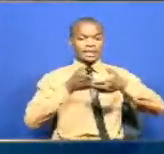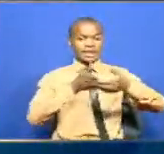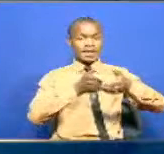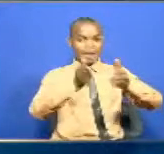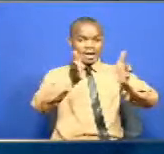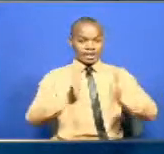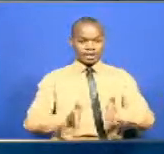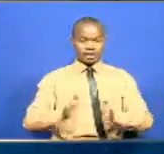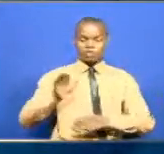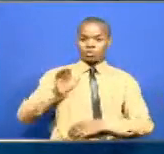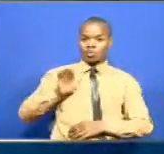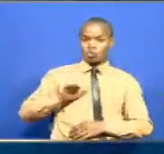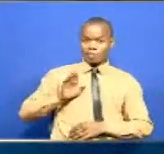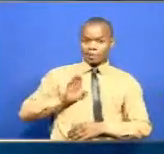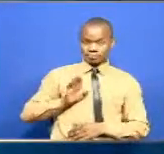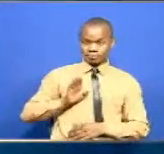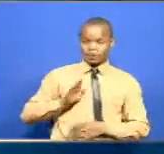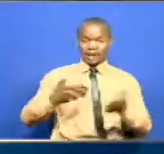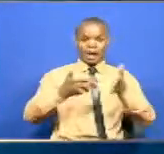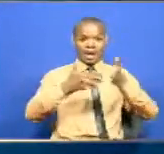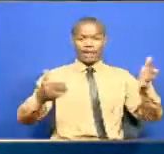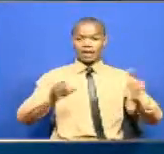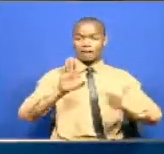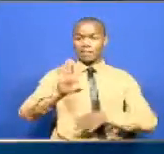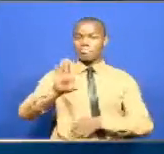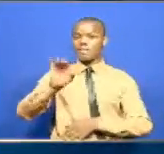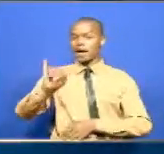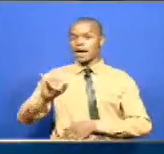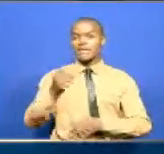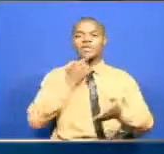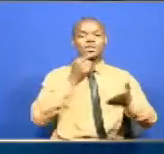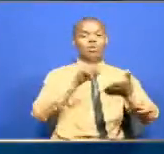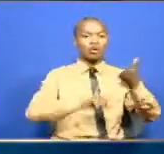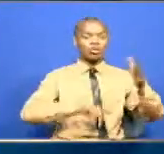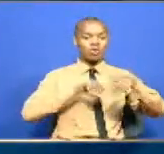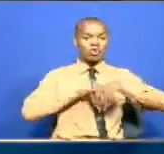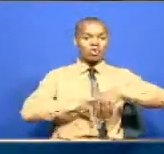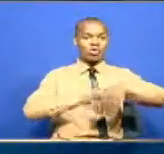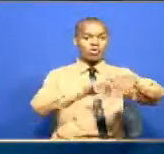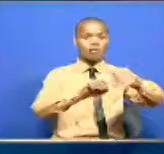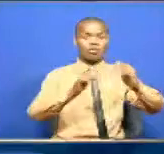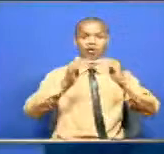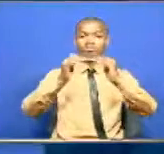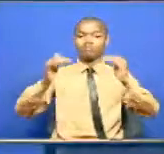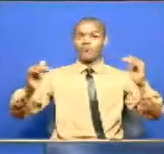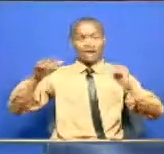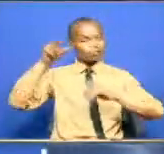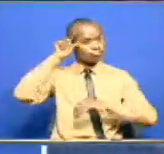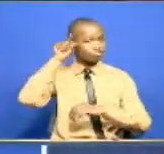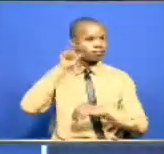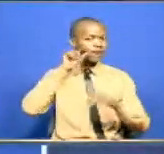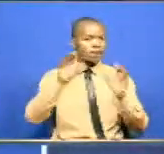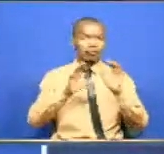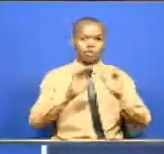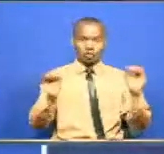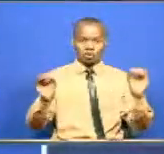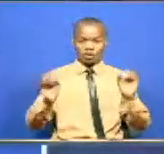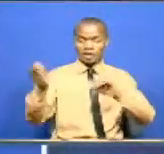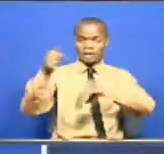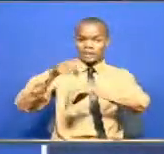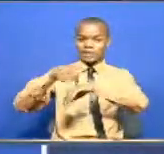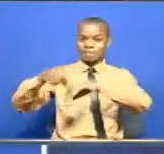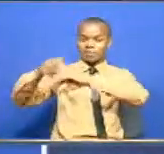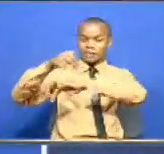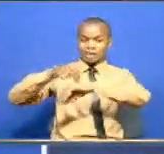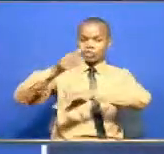wanawake wamekosoa ripoti ya BBI wakidai kwamba haizingatii swala tata la usawa kijinsia hususan katika bunge la kitaifa na